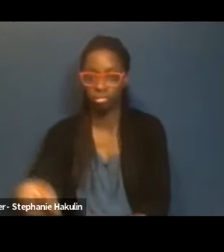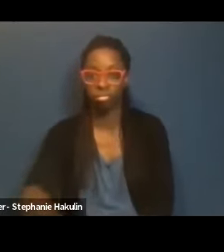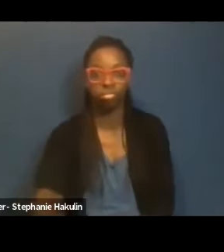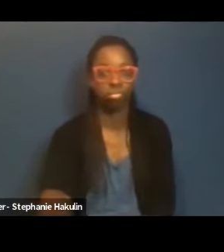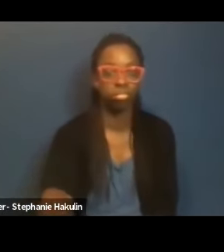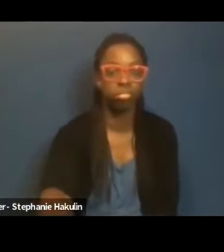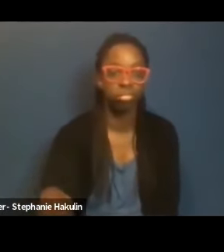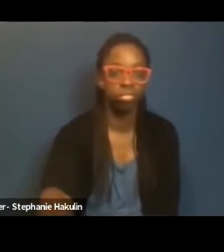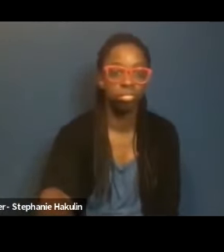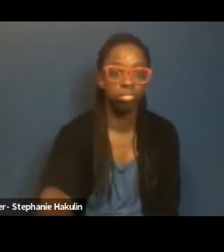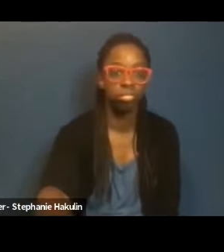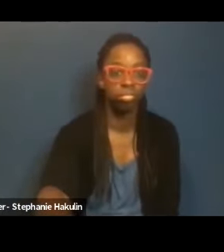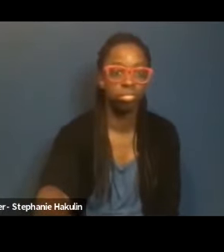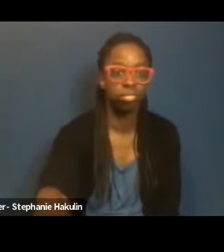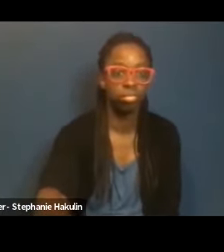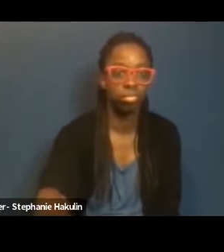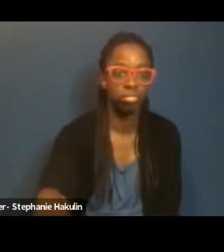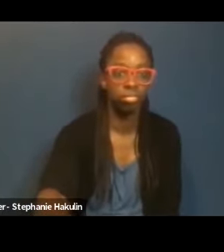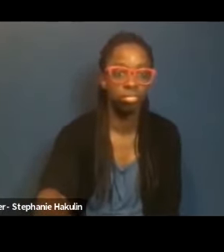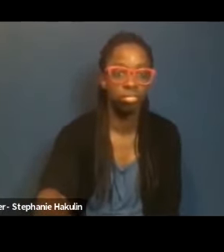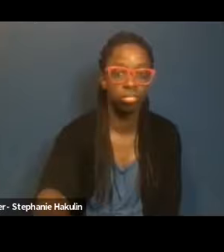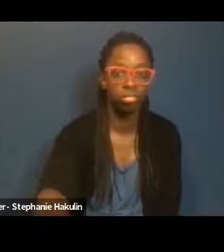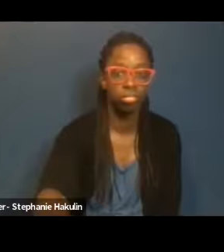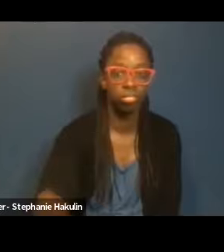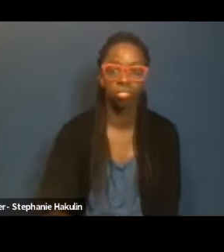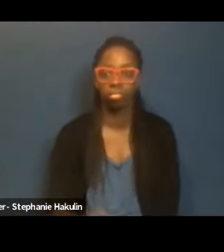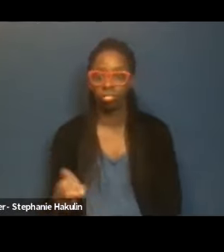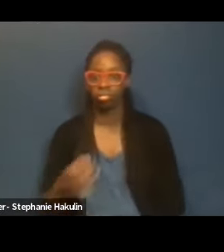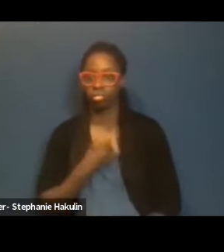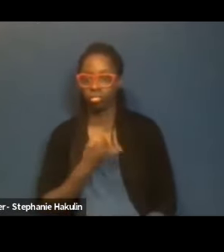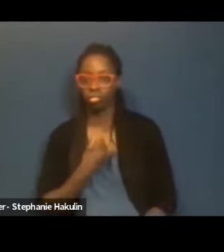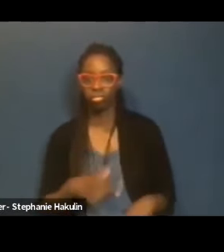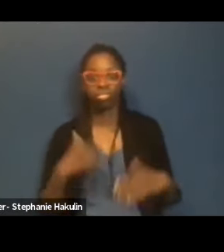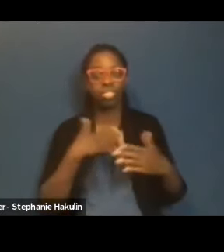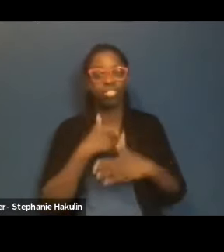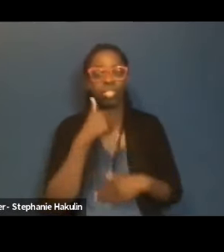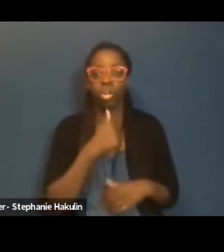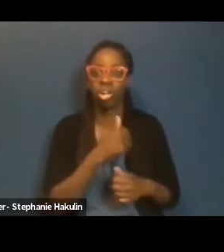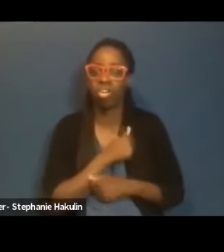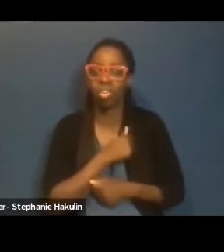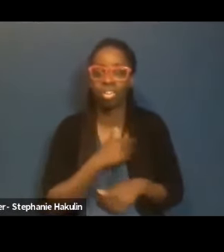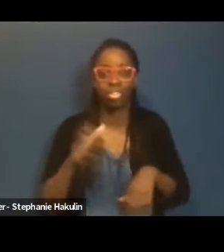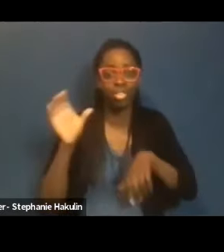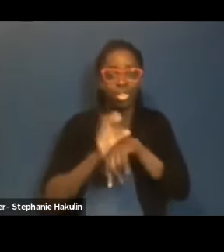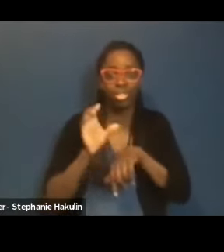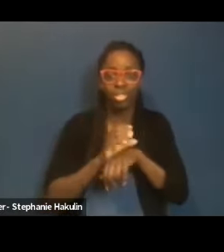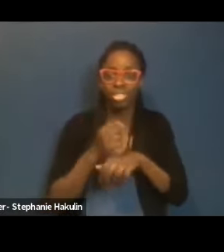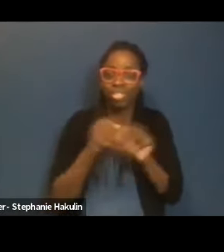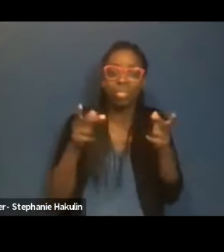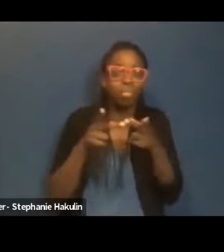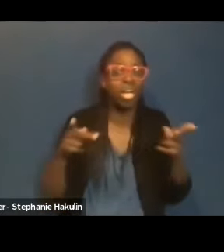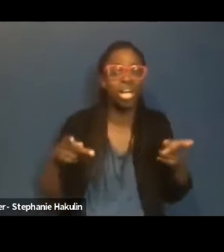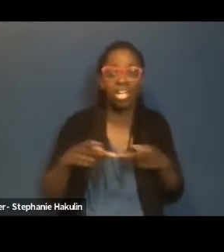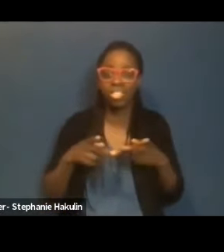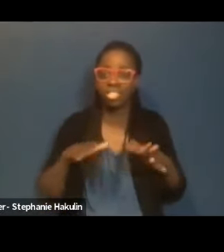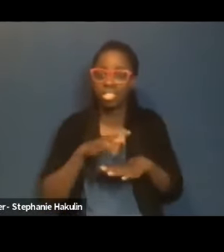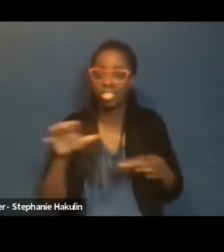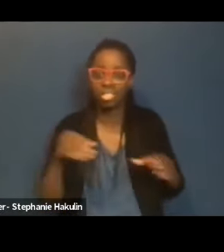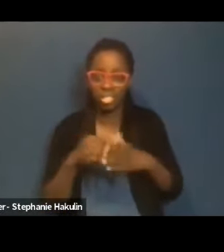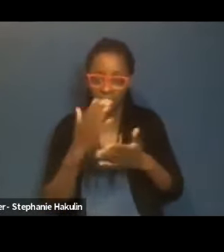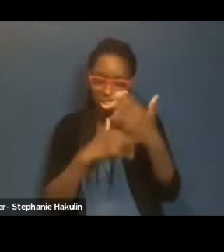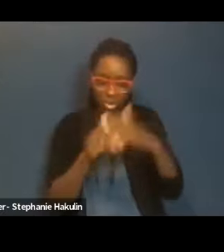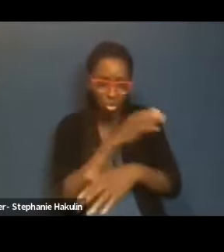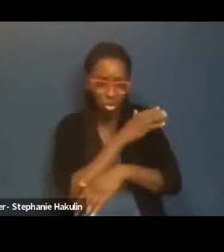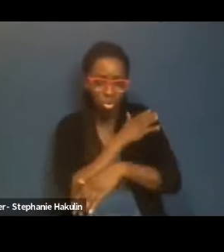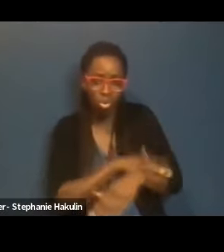For some girls, love is a church, a sanctuary of safe space in between his arms. For some girls, love is a